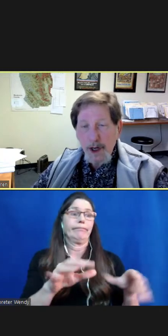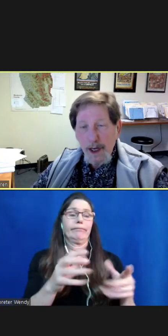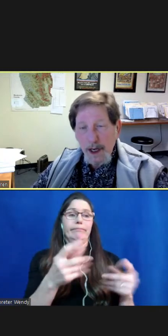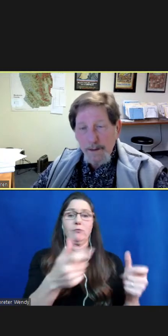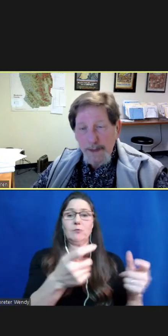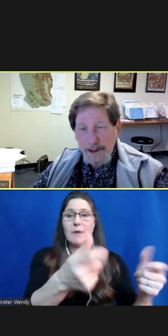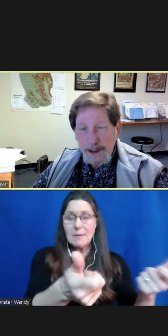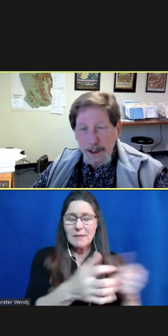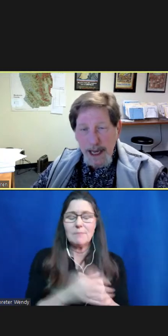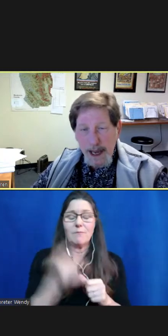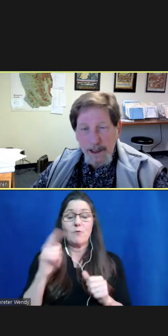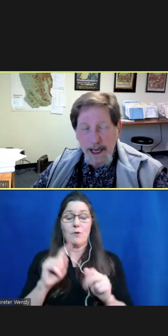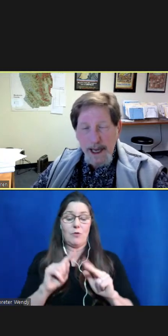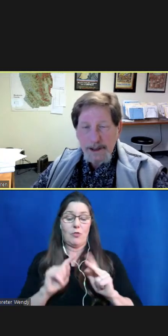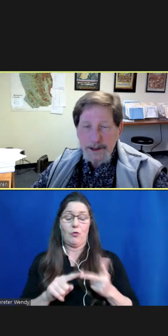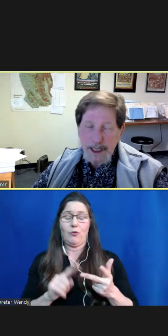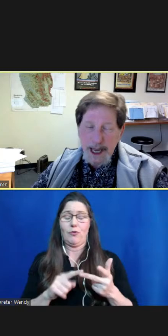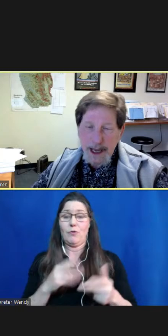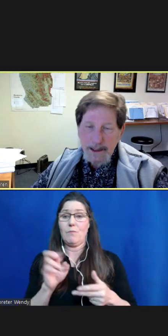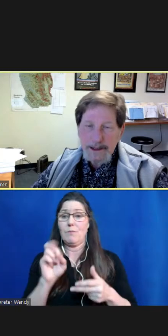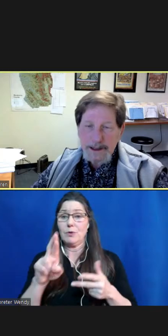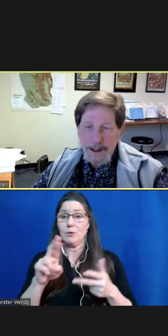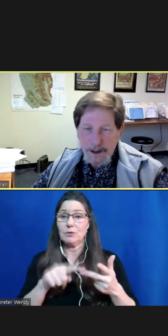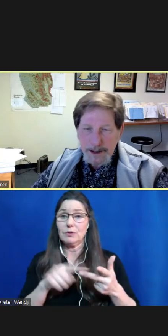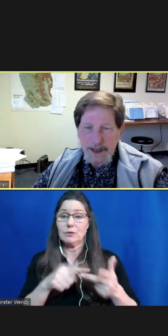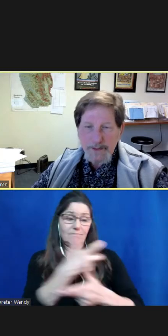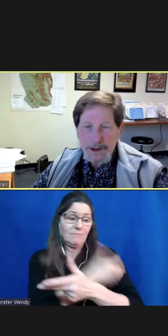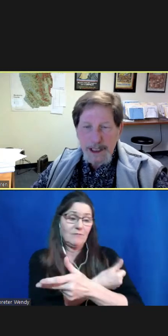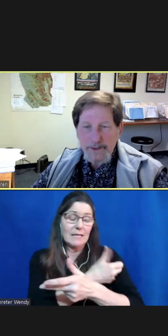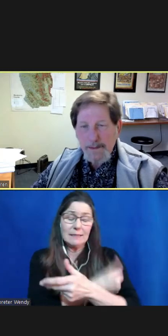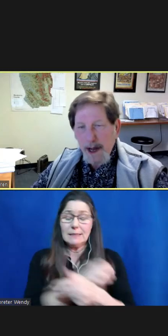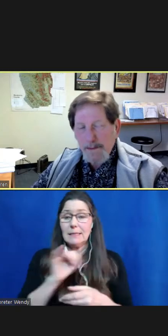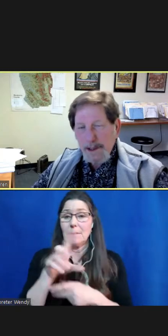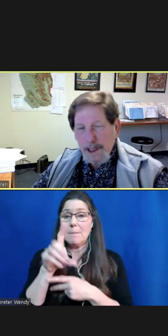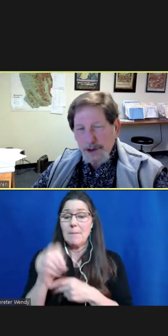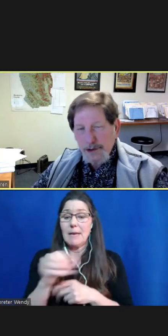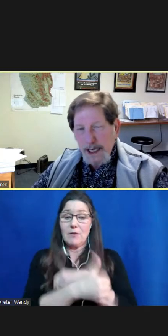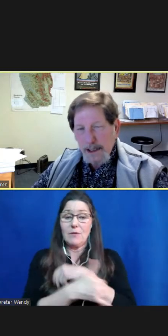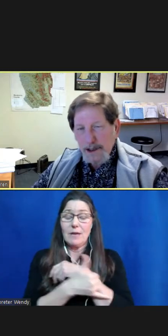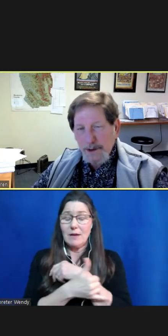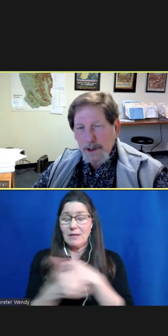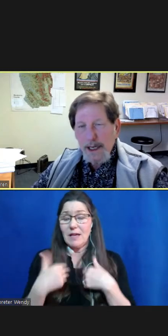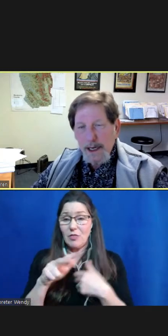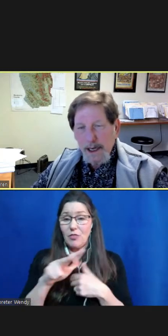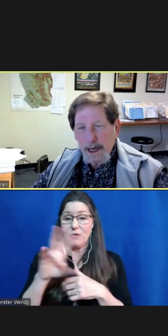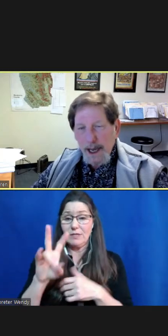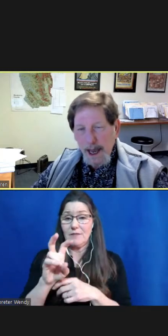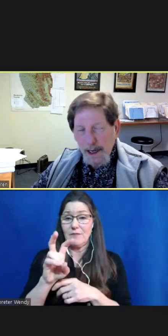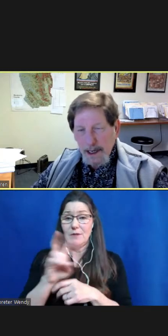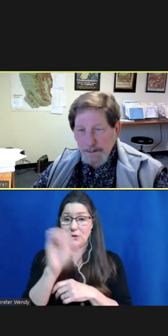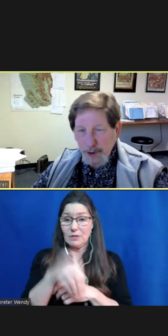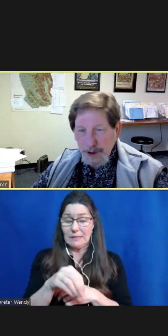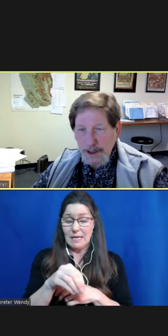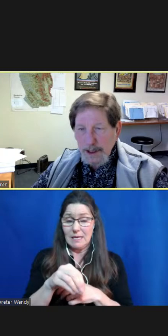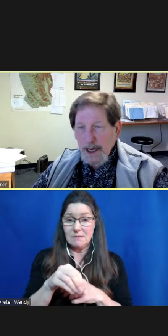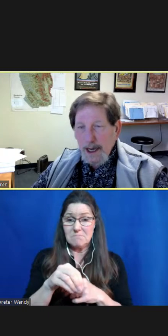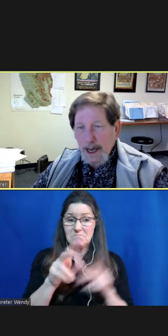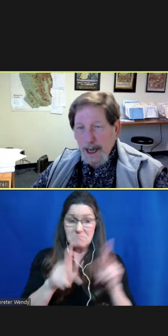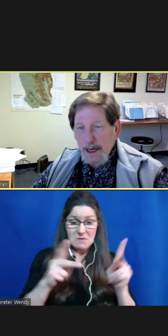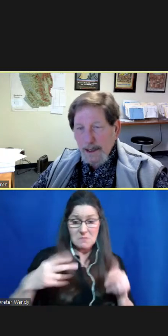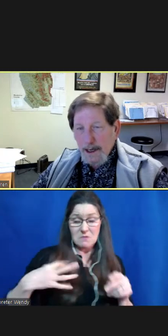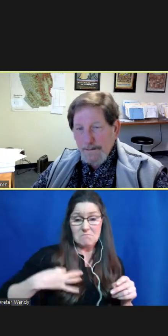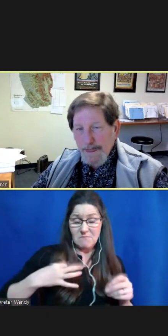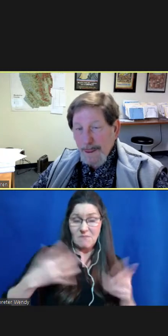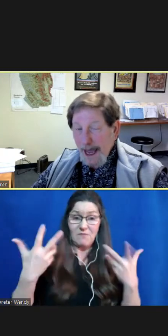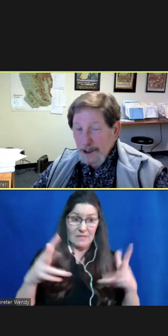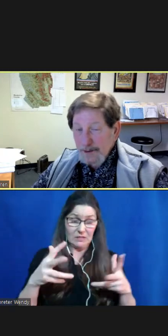go, Mendocino County has had 37% of our population who's eligible get boosted,